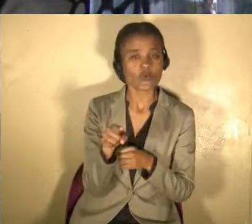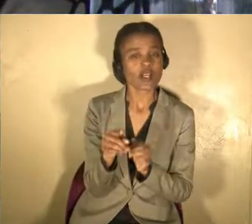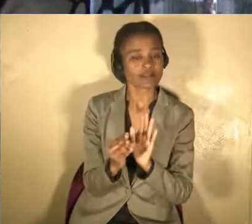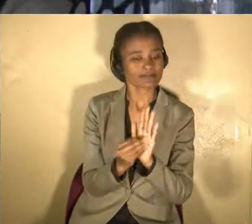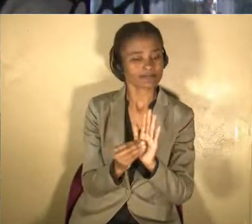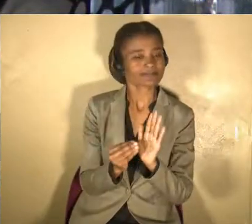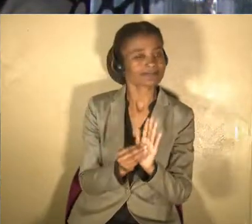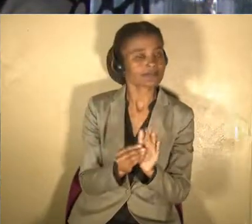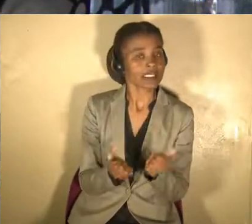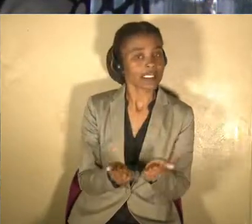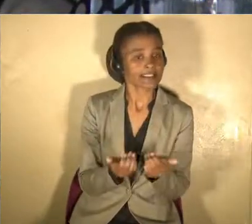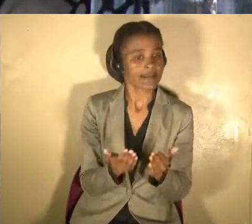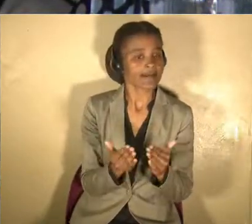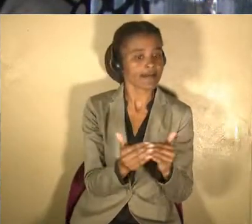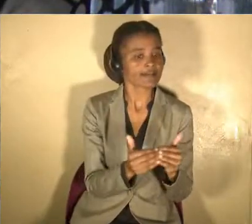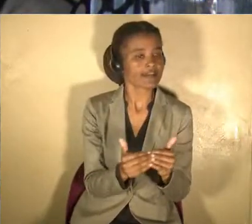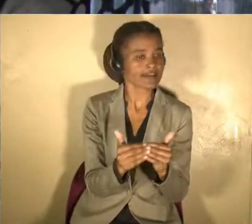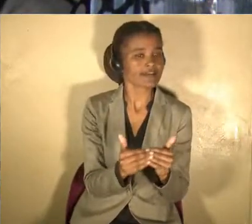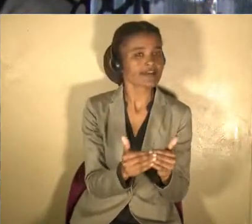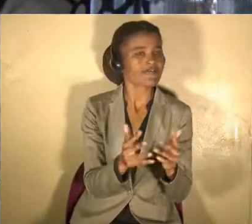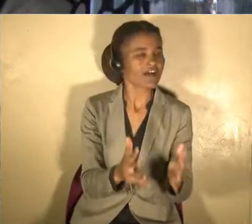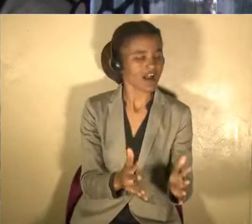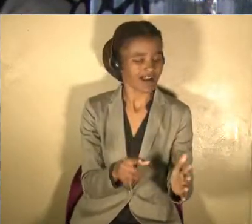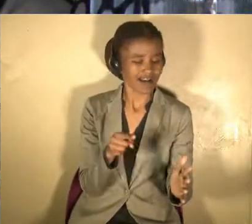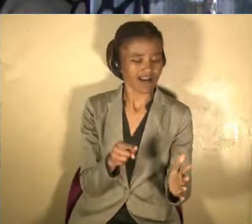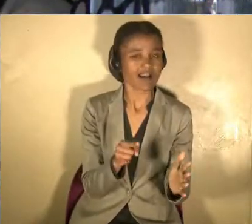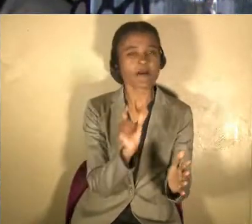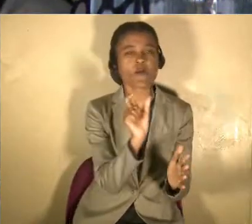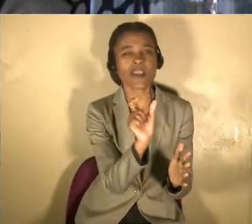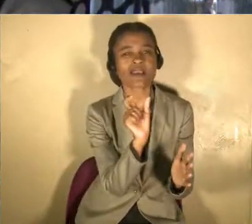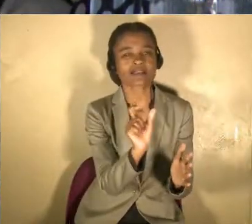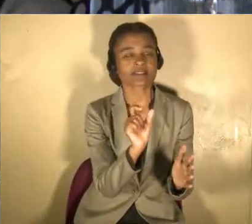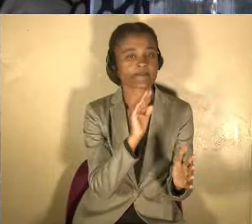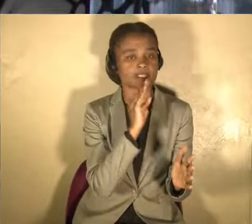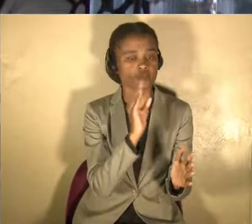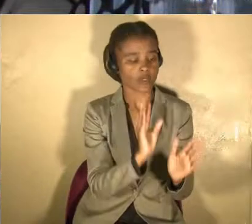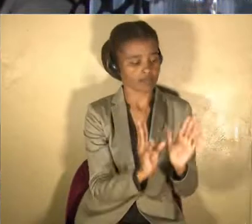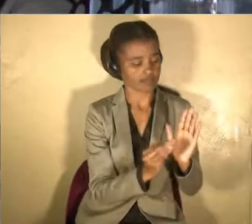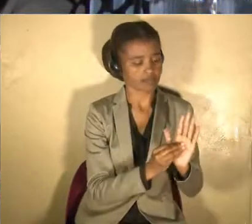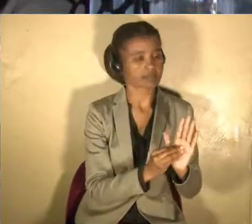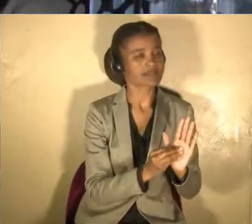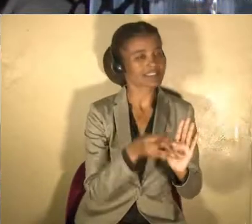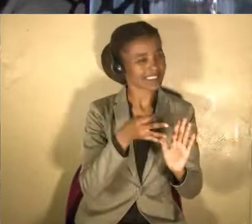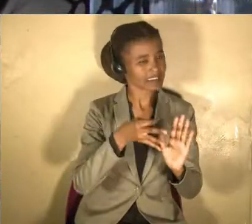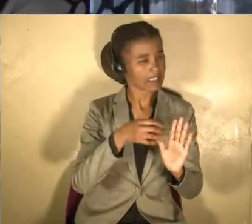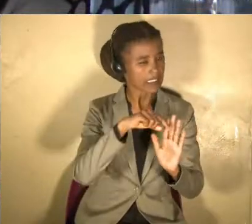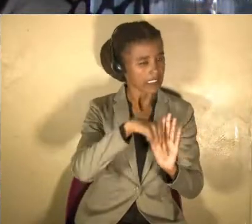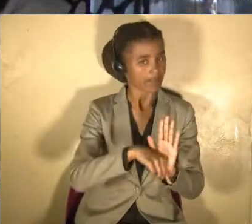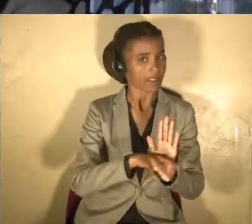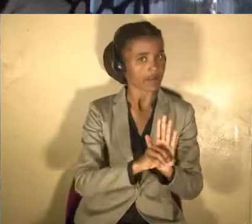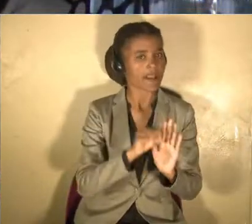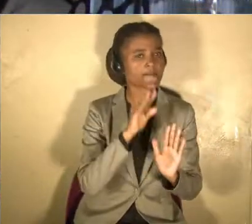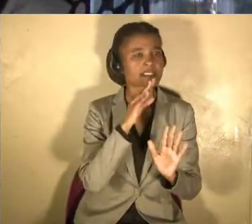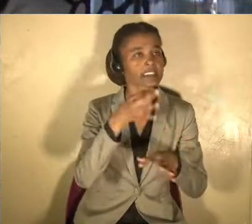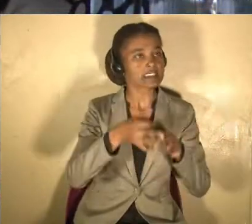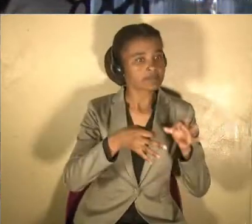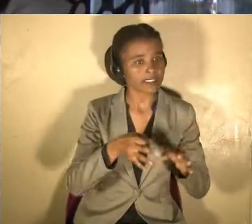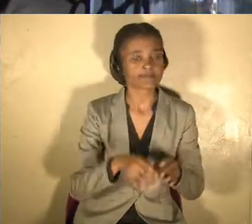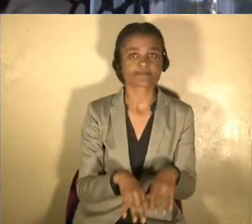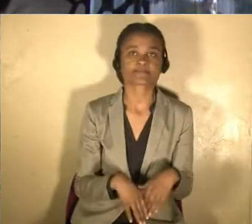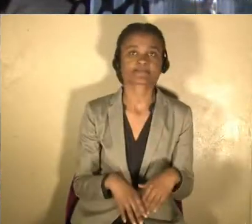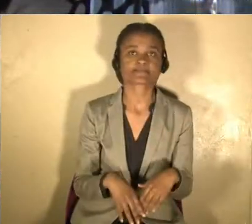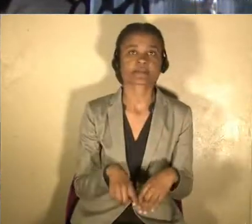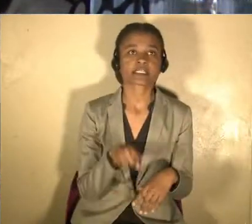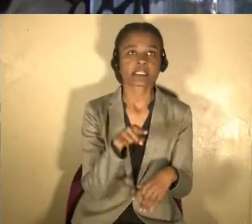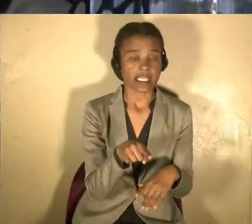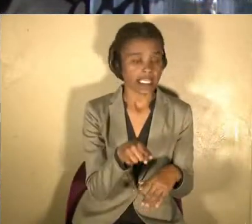caregiver. So it will make a distinction for a caregiver. It's a person or dulang libana, maybe